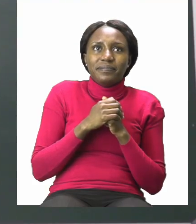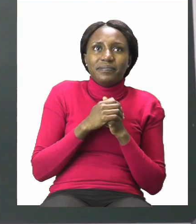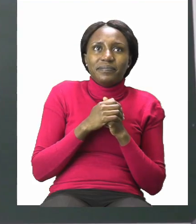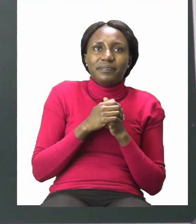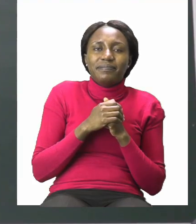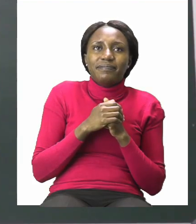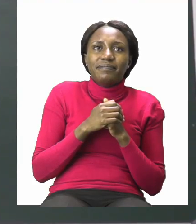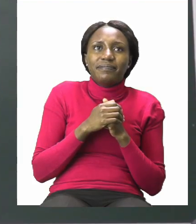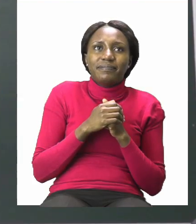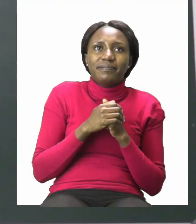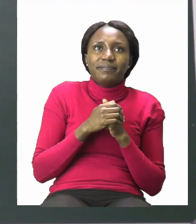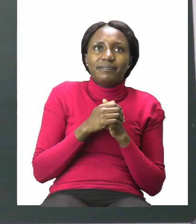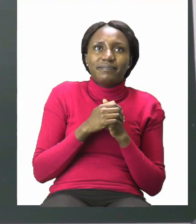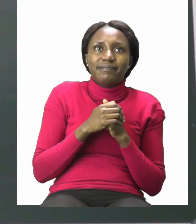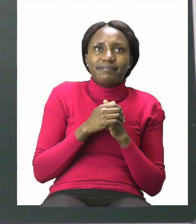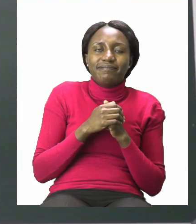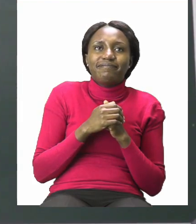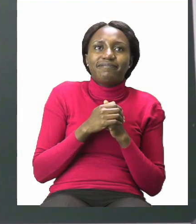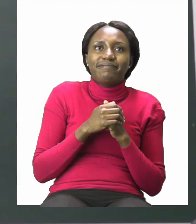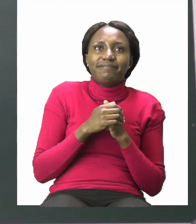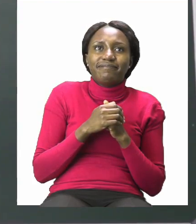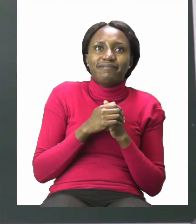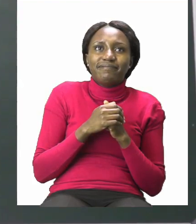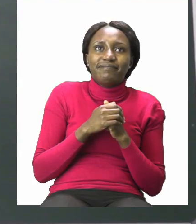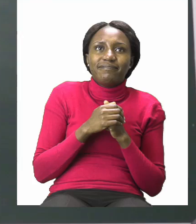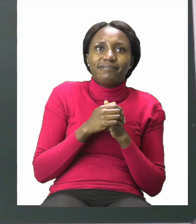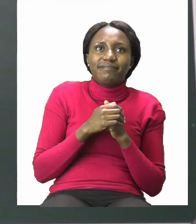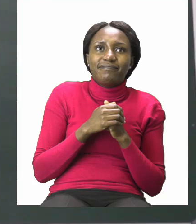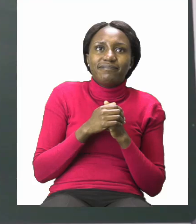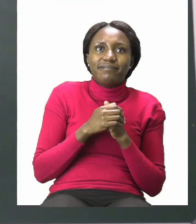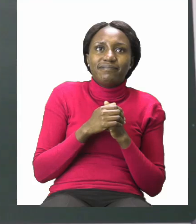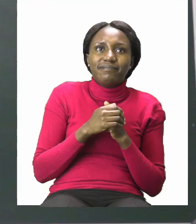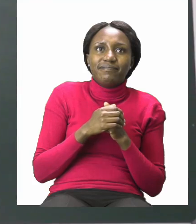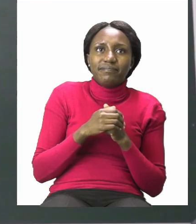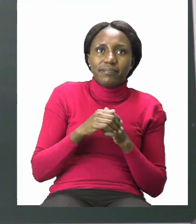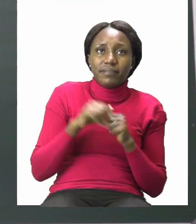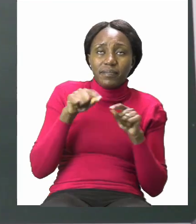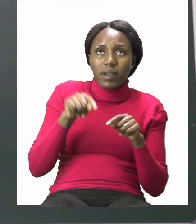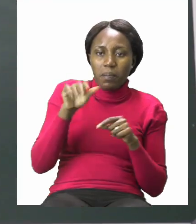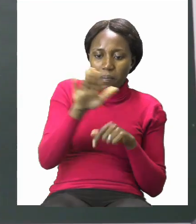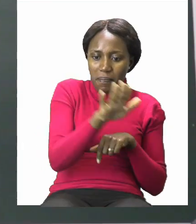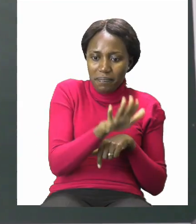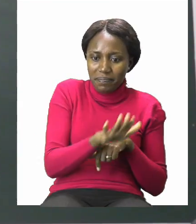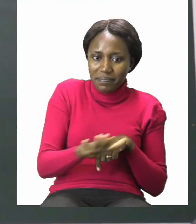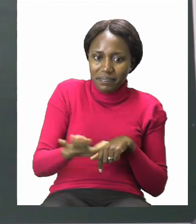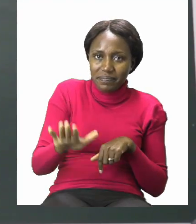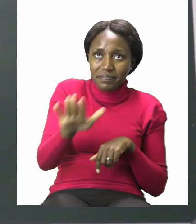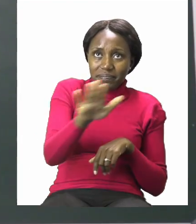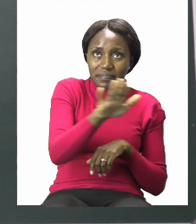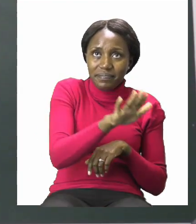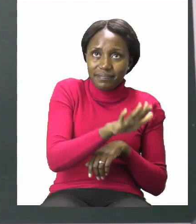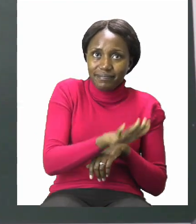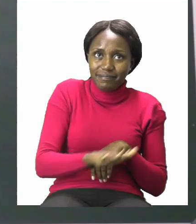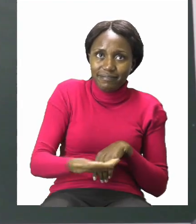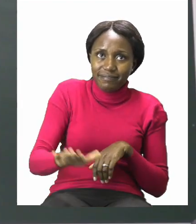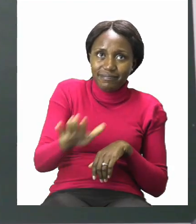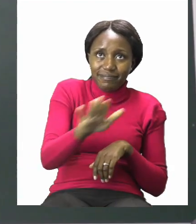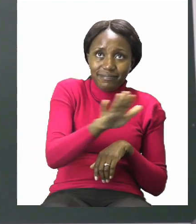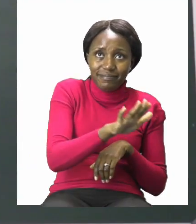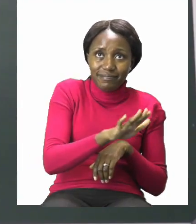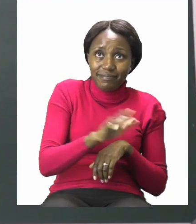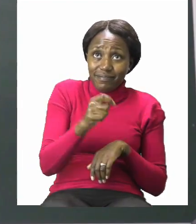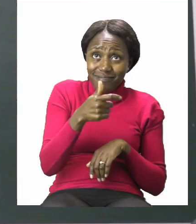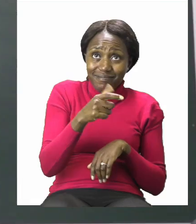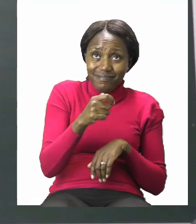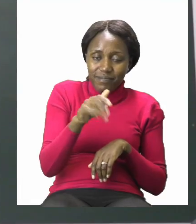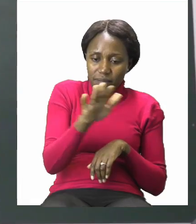yes, I have rice all over my page. Now, just to be sure, I'm going to rub my hands gently on